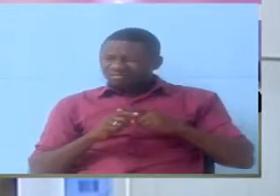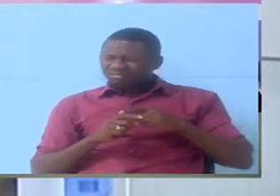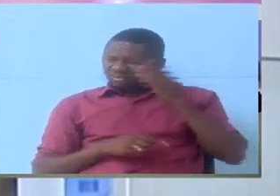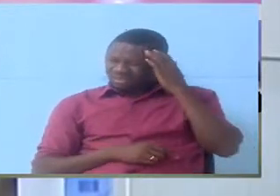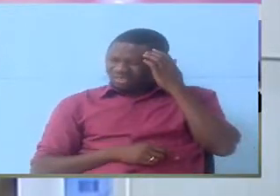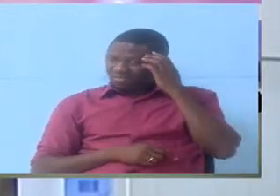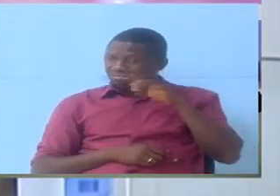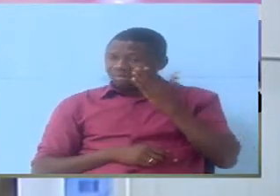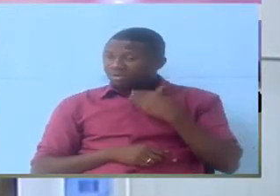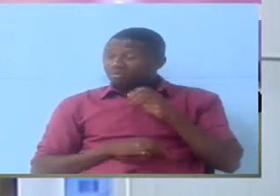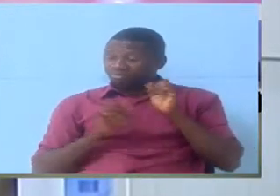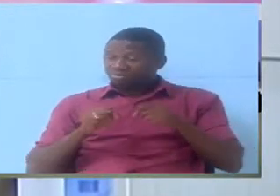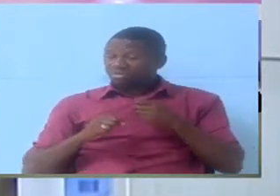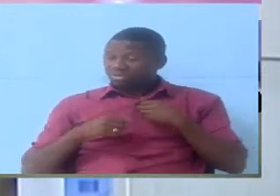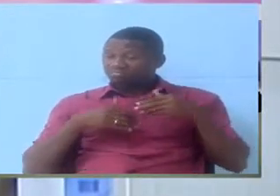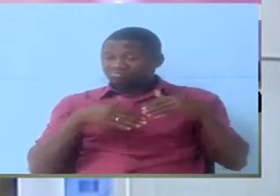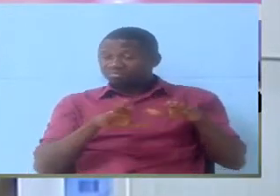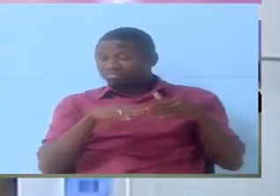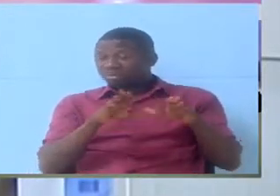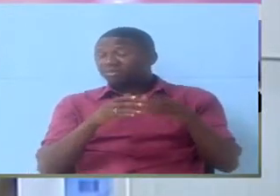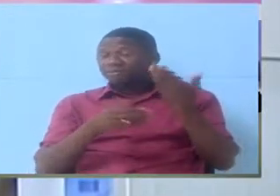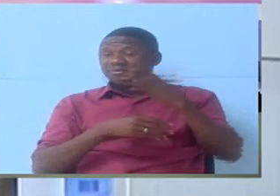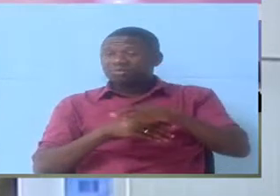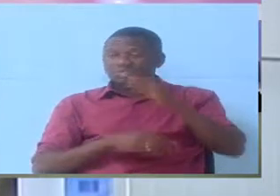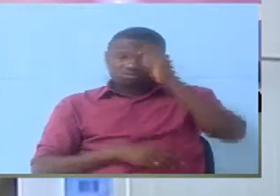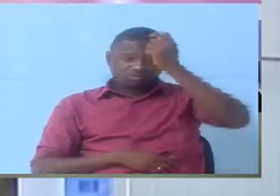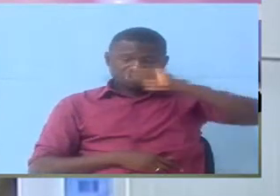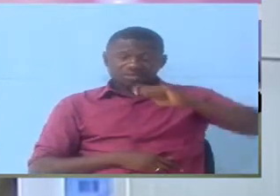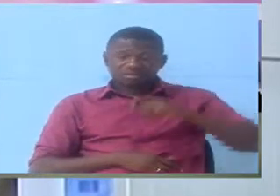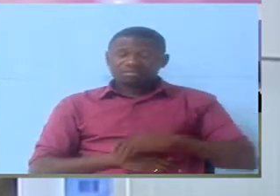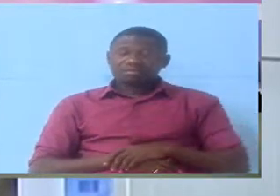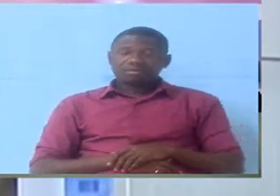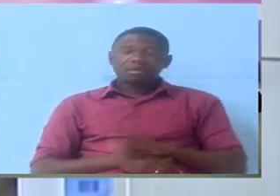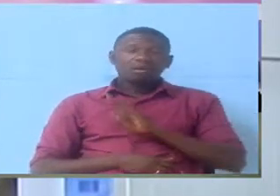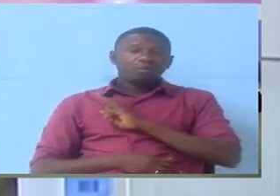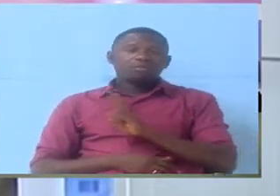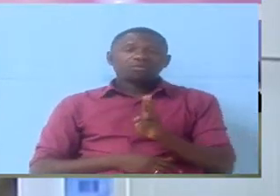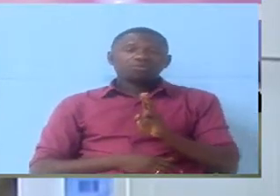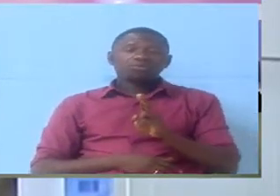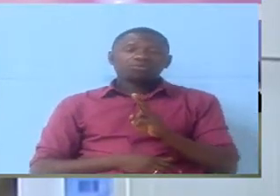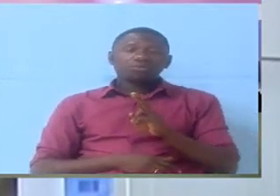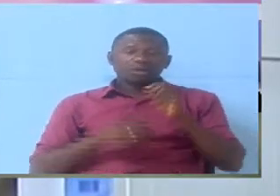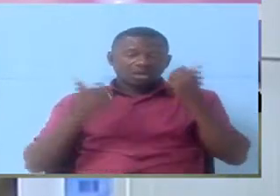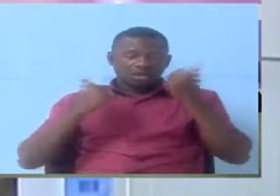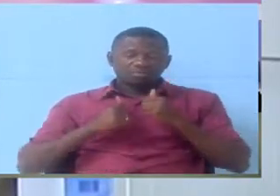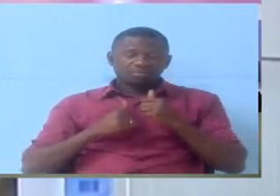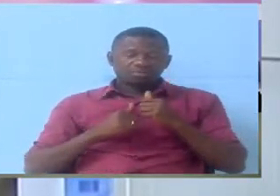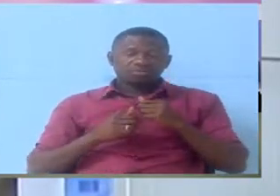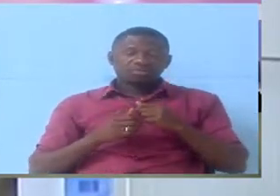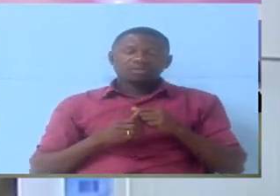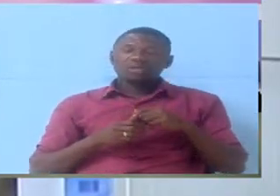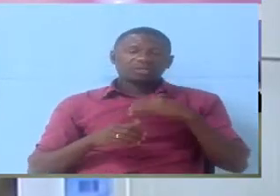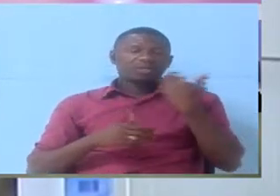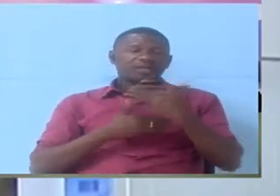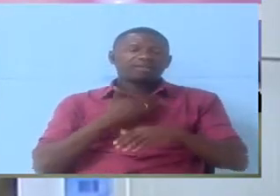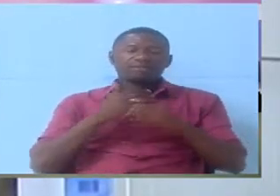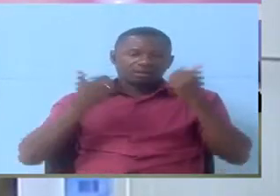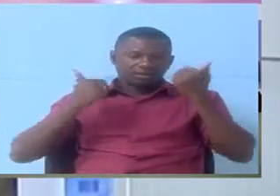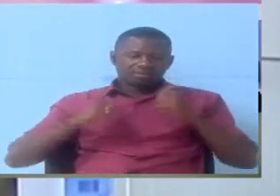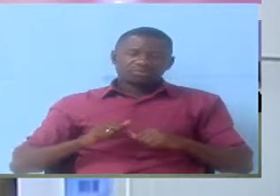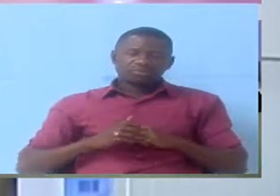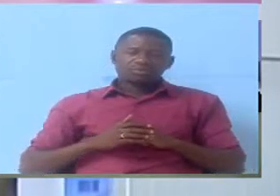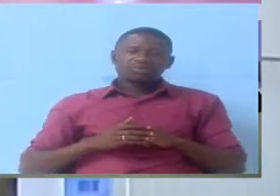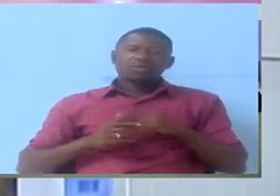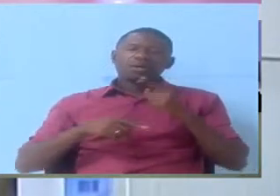shock. But it didn't happen immediately. But I manke o noto de. And it never happened actually. Ndo amanna ke fanang.